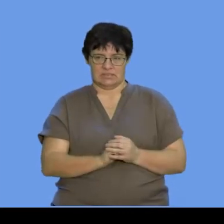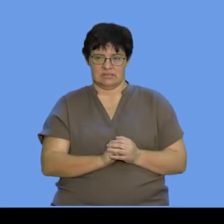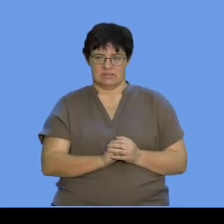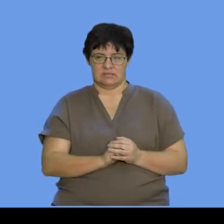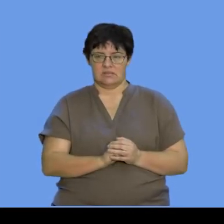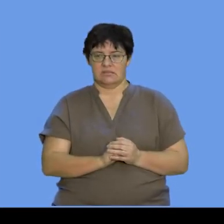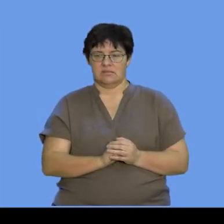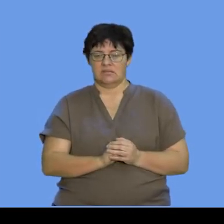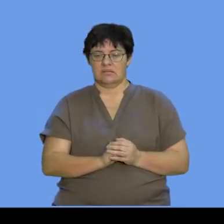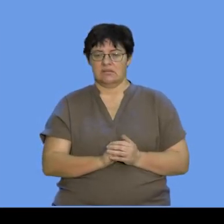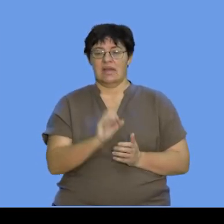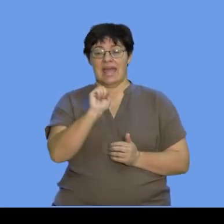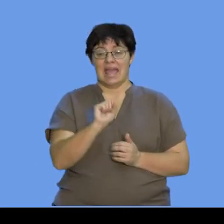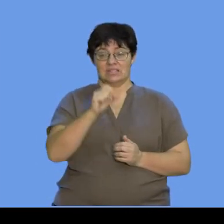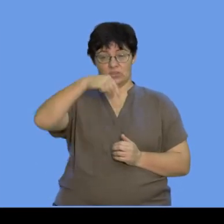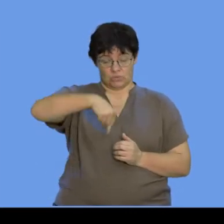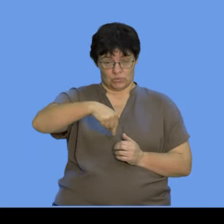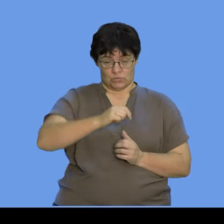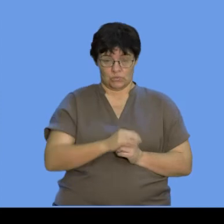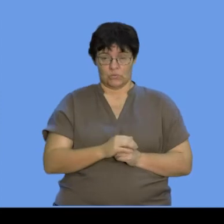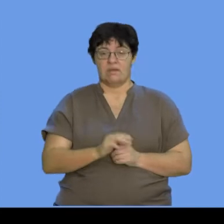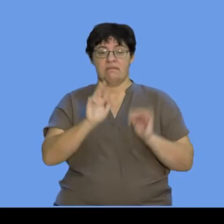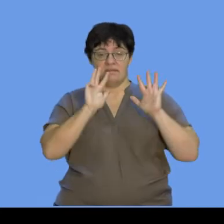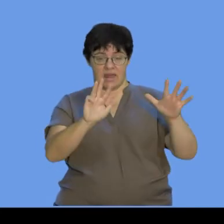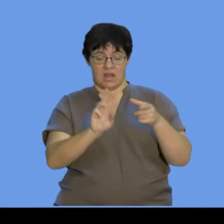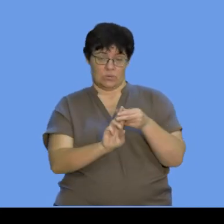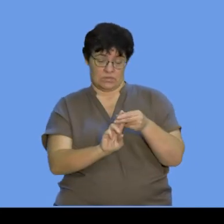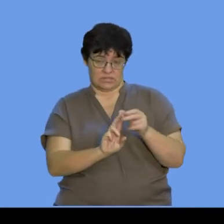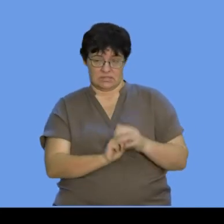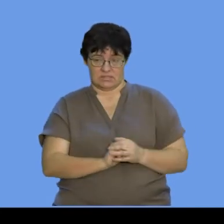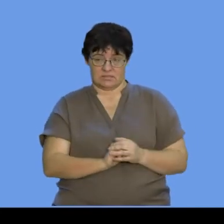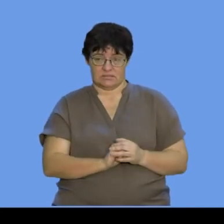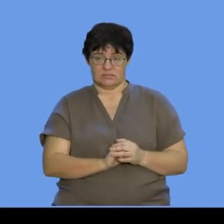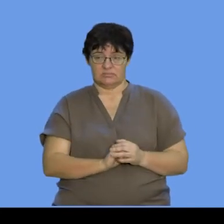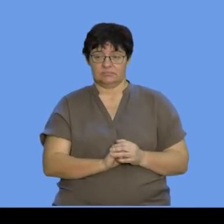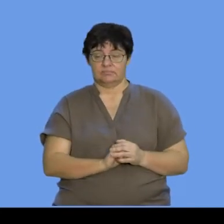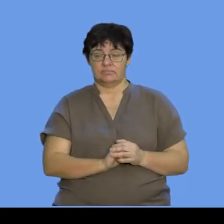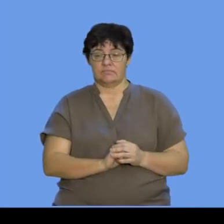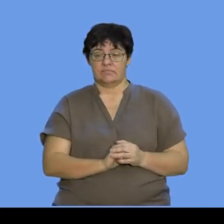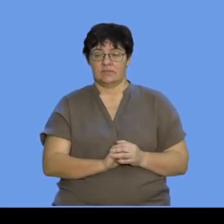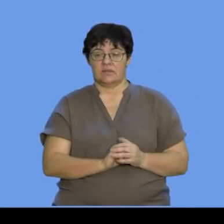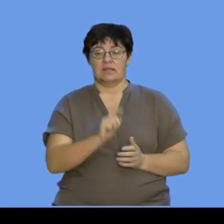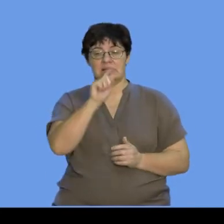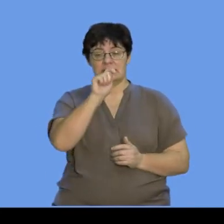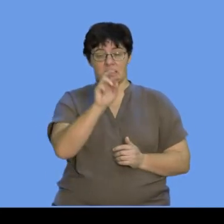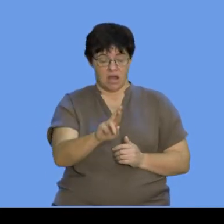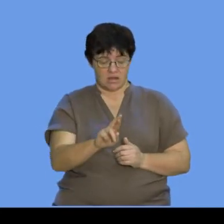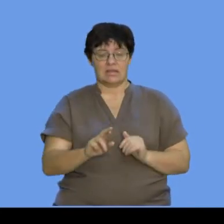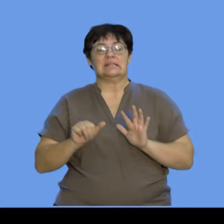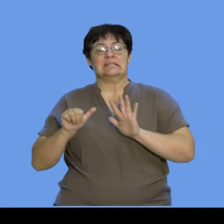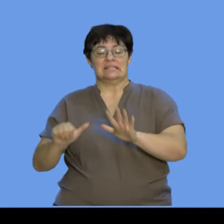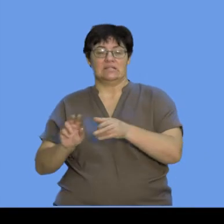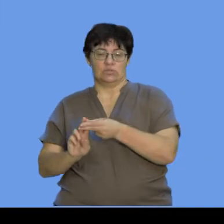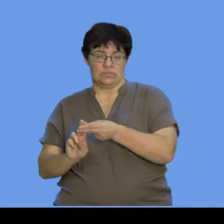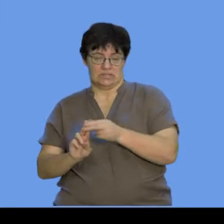the length. SQ is 9 units. That's the length we are given. TR is 6